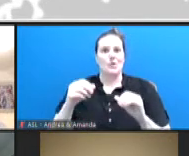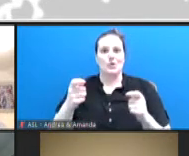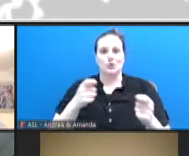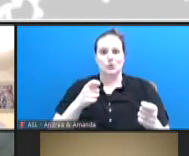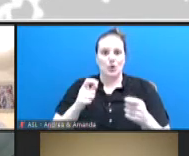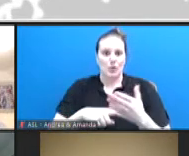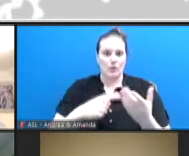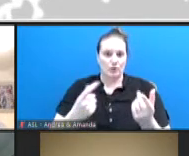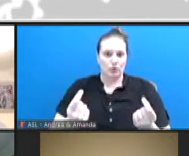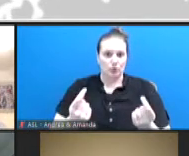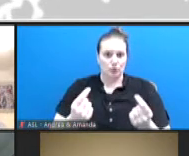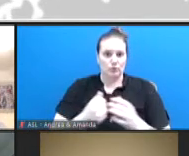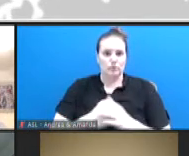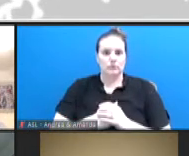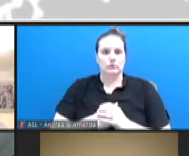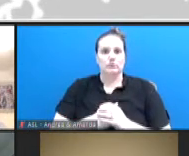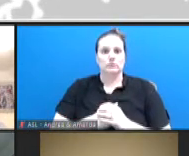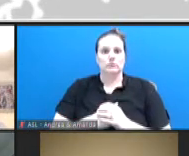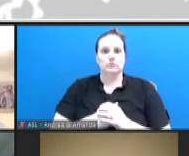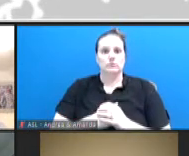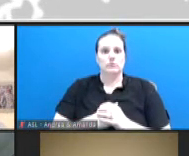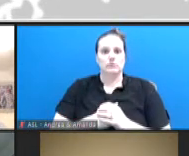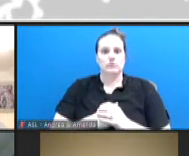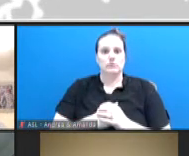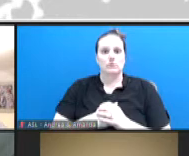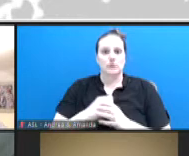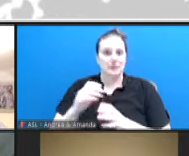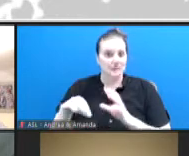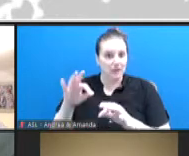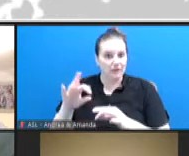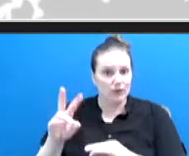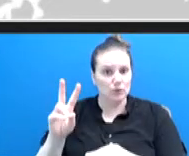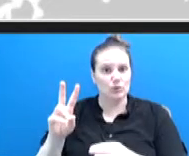do. Okay. The discovery of the